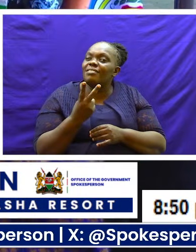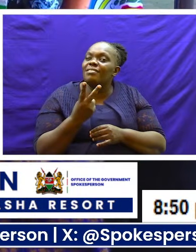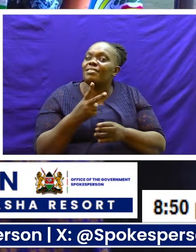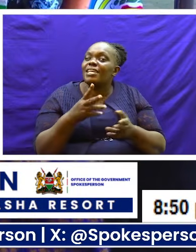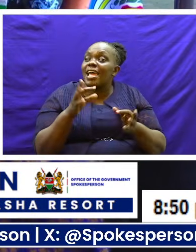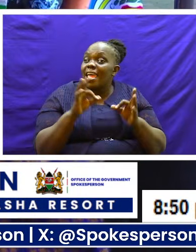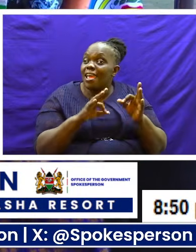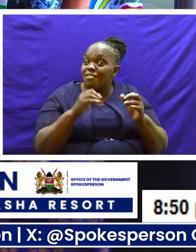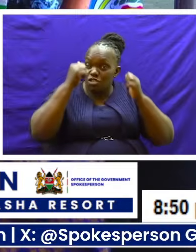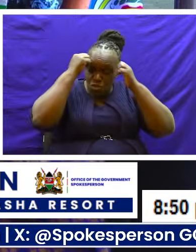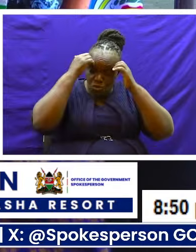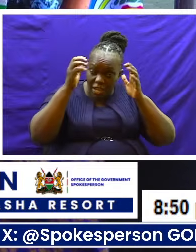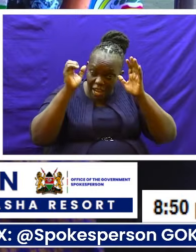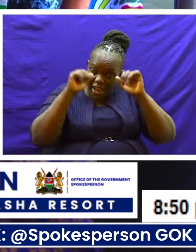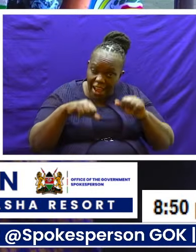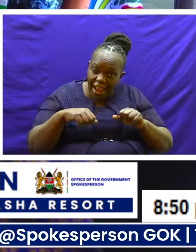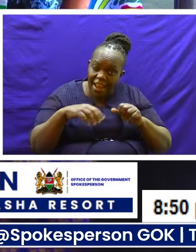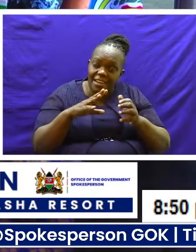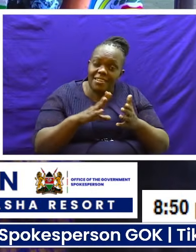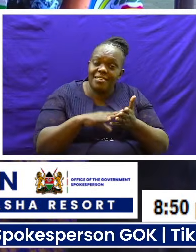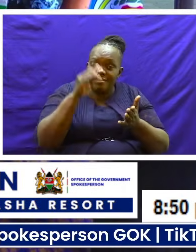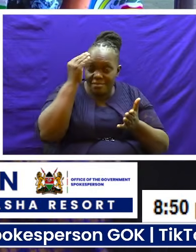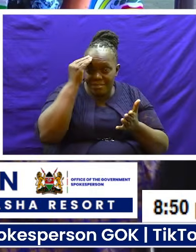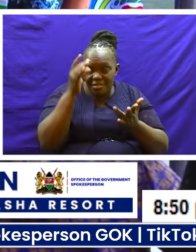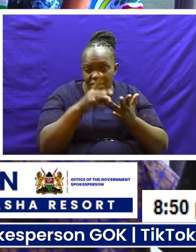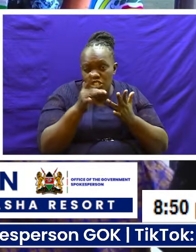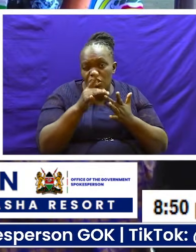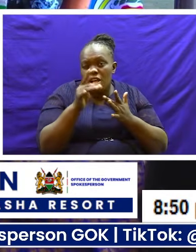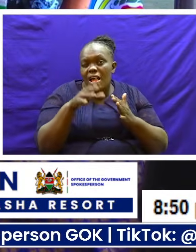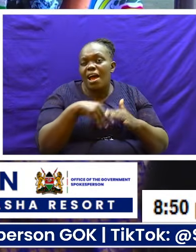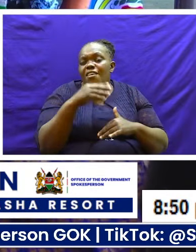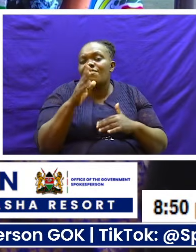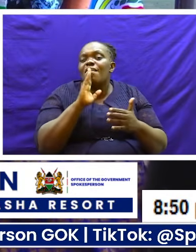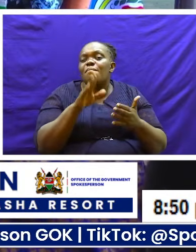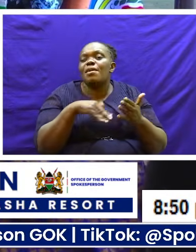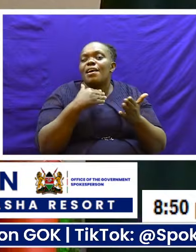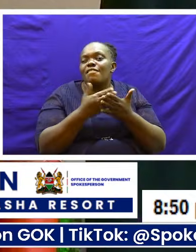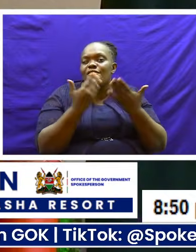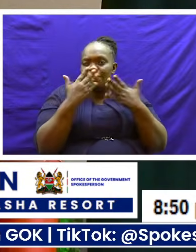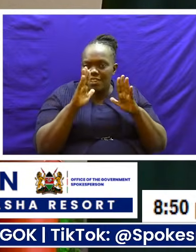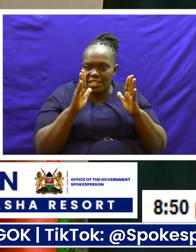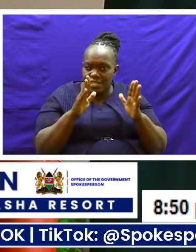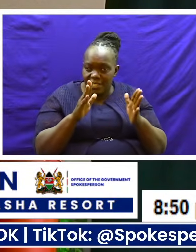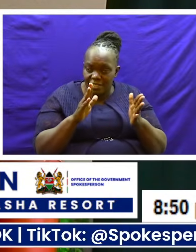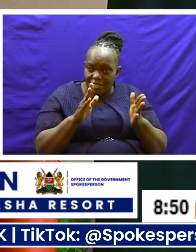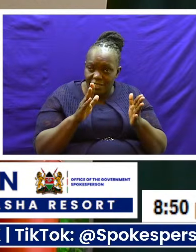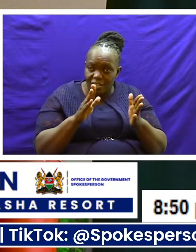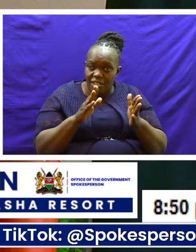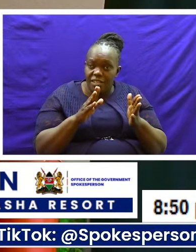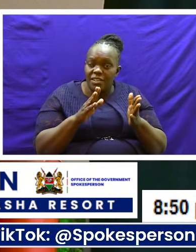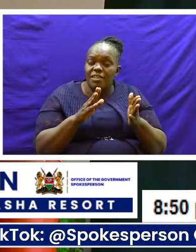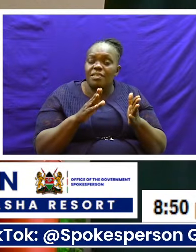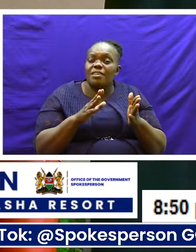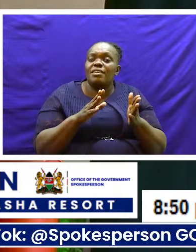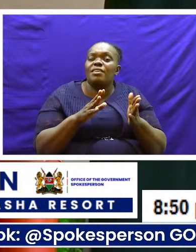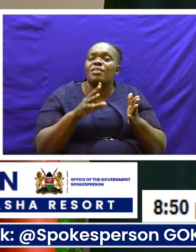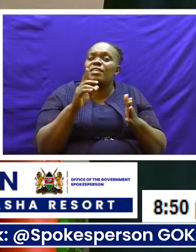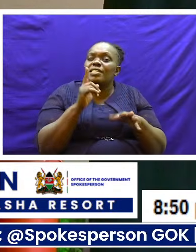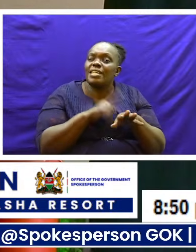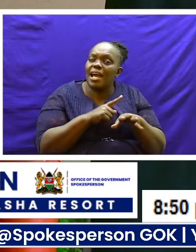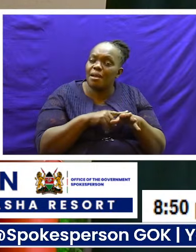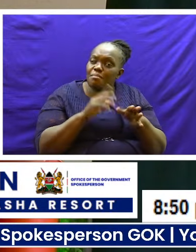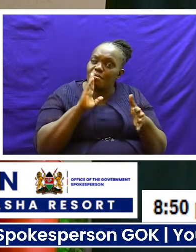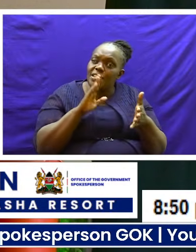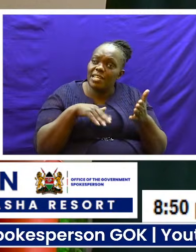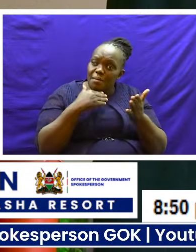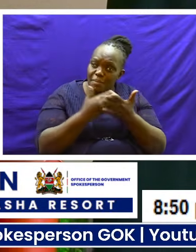whether students can revise their choices after they have applied for the course. Once you submit,